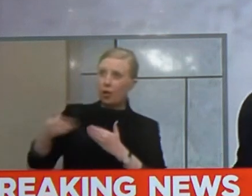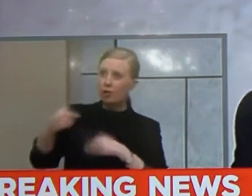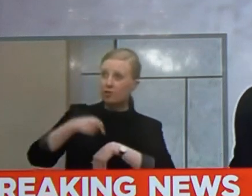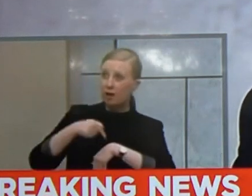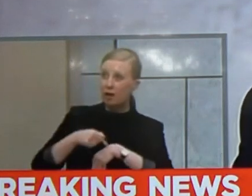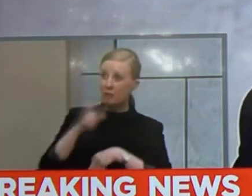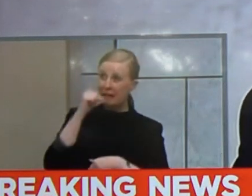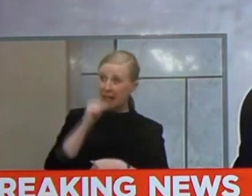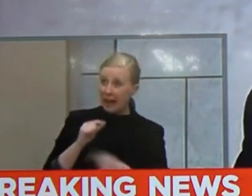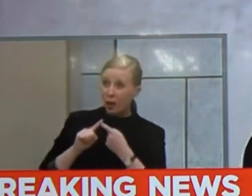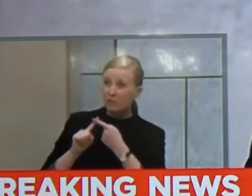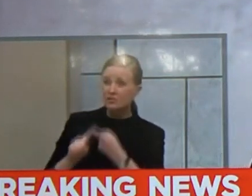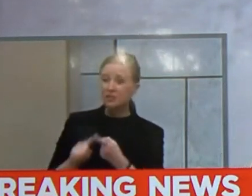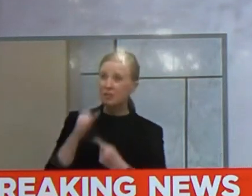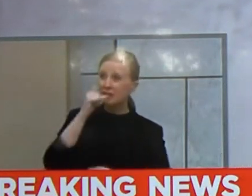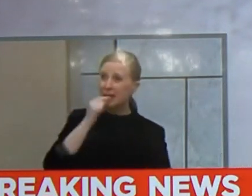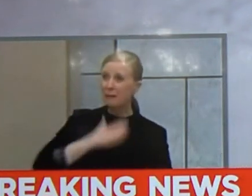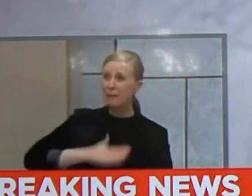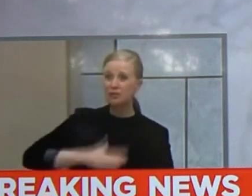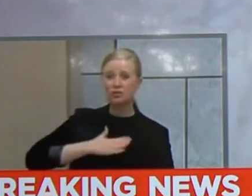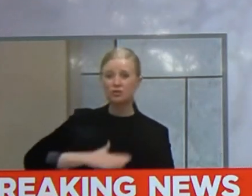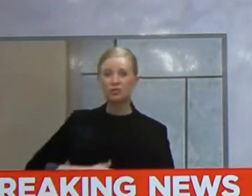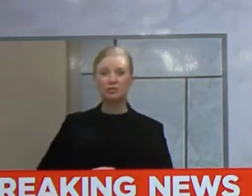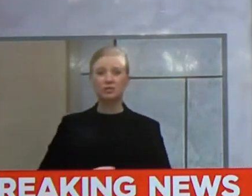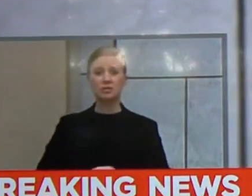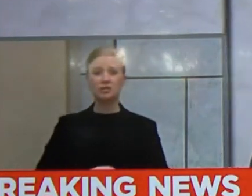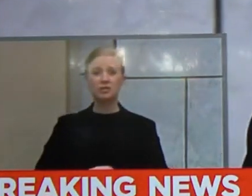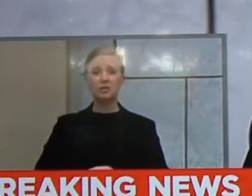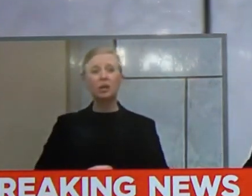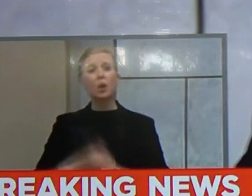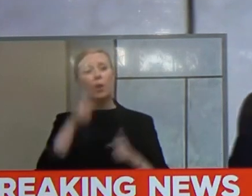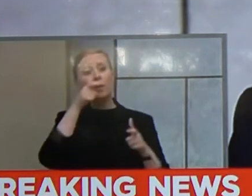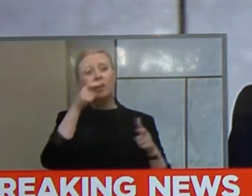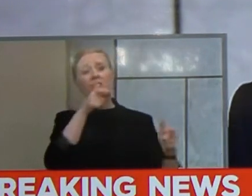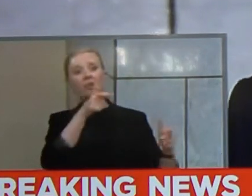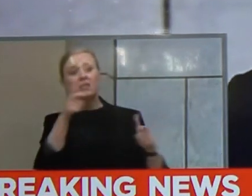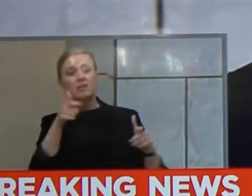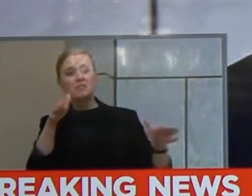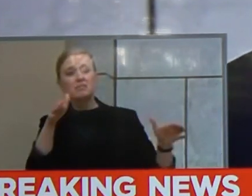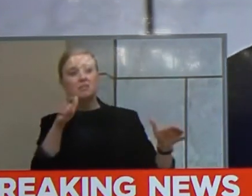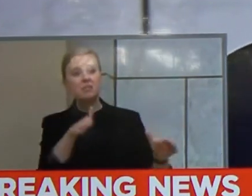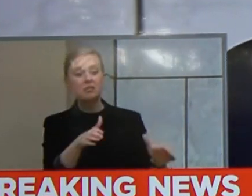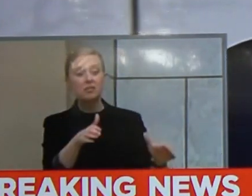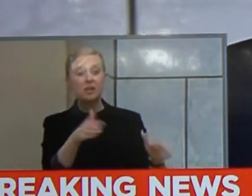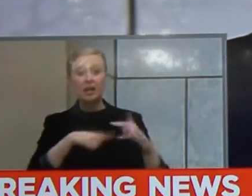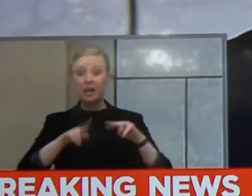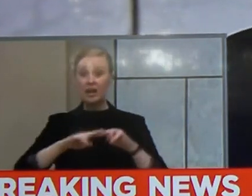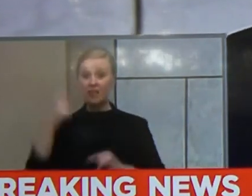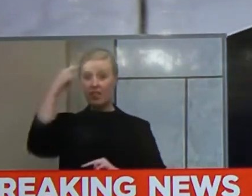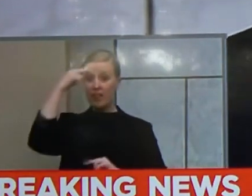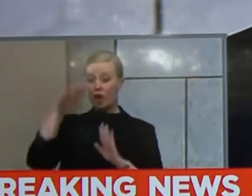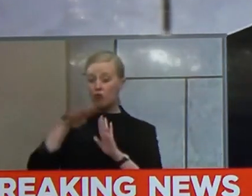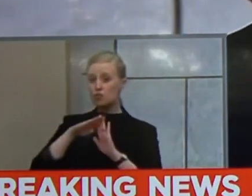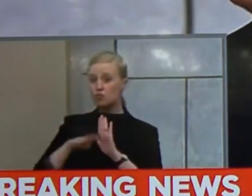we think they can be eased, where we think they can be modified in their enforcement and how that's done, I know the state and